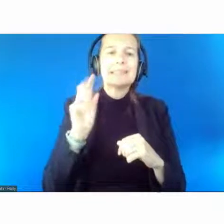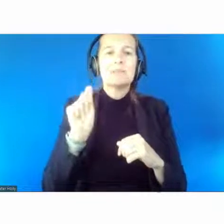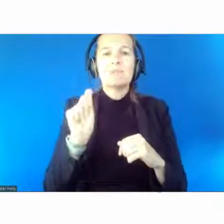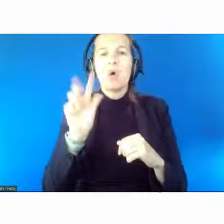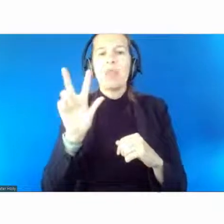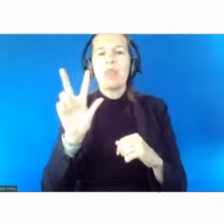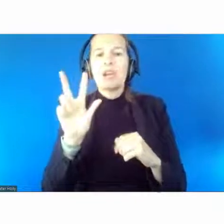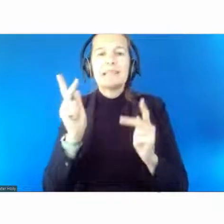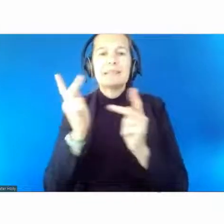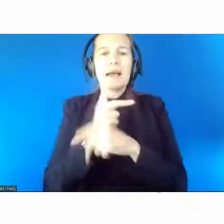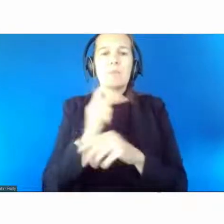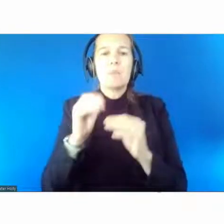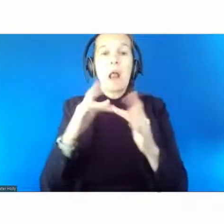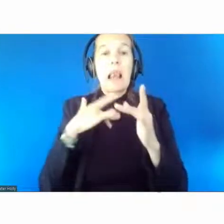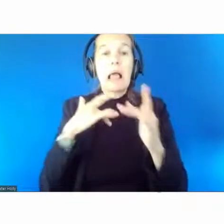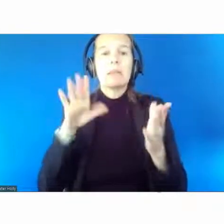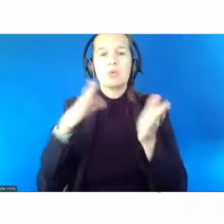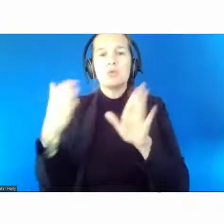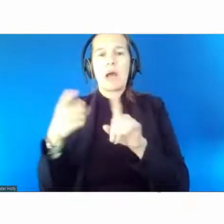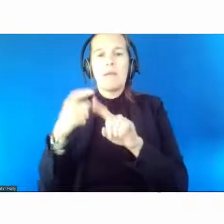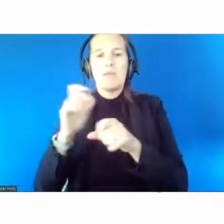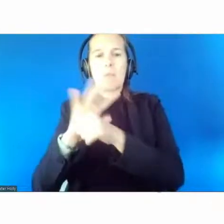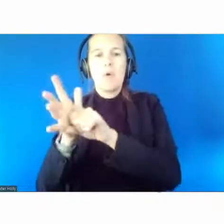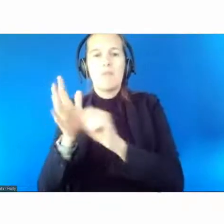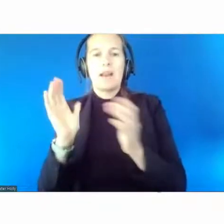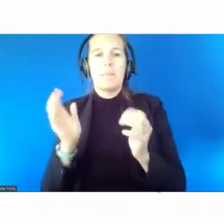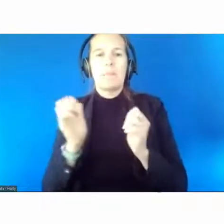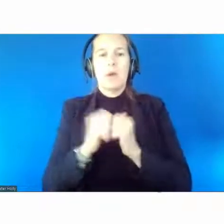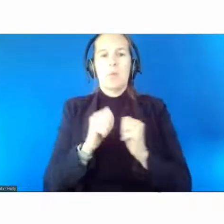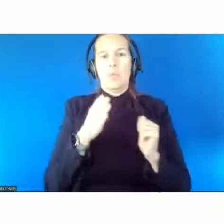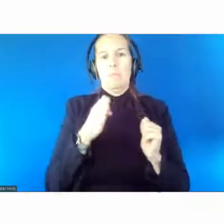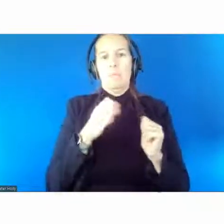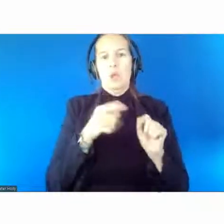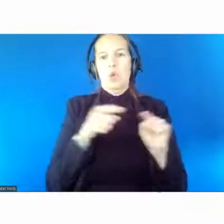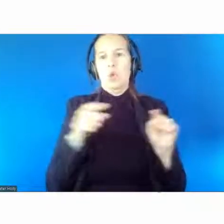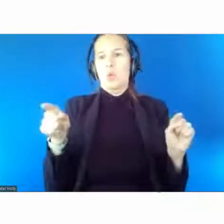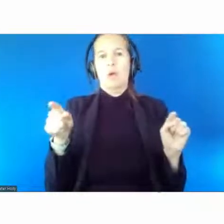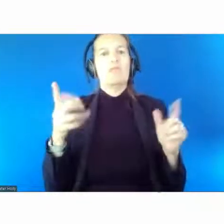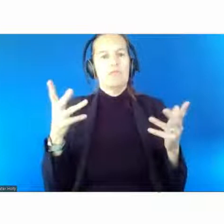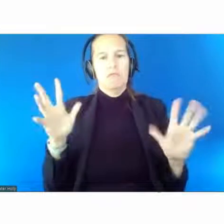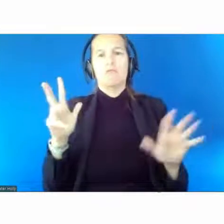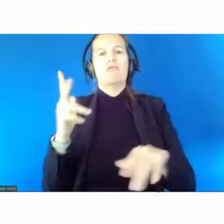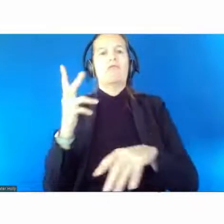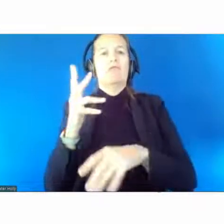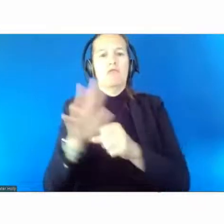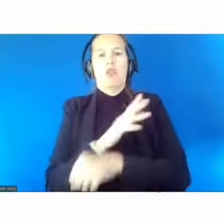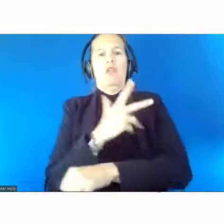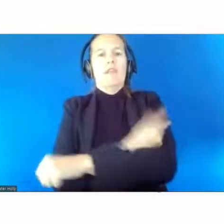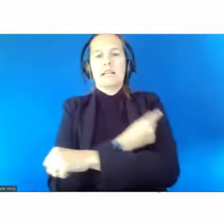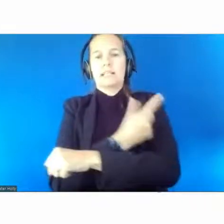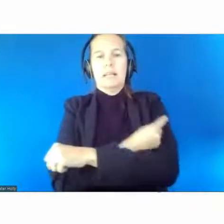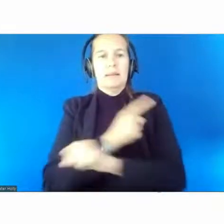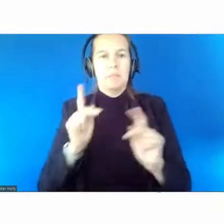die from COVID-19 than fully vaccinated people, which is the blue line on the bottom.